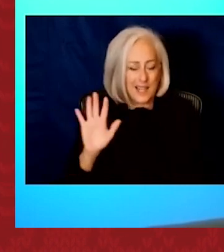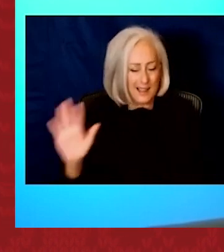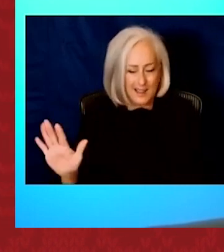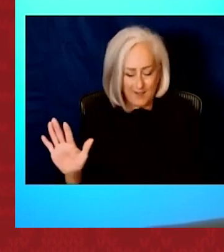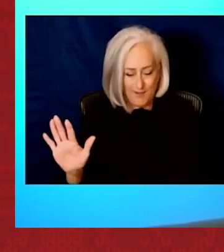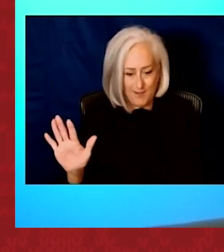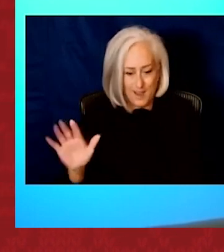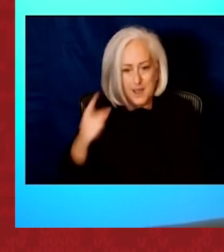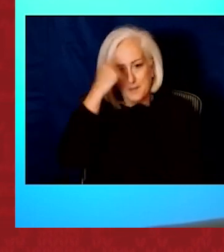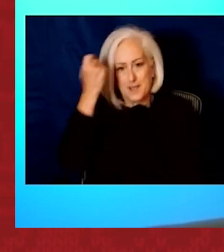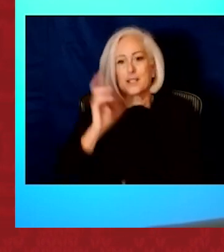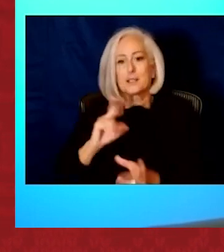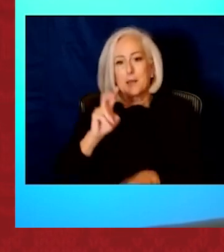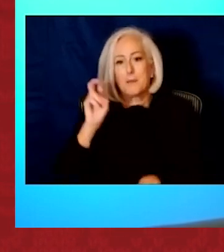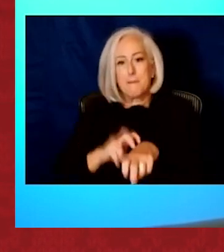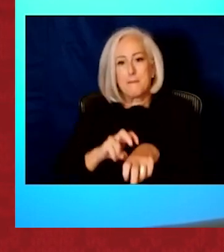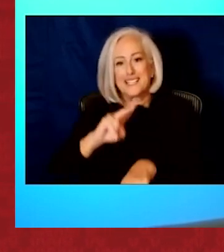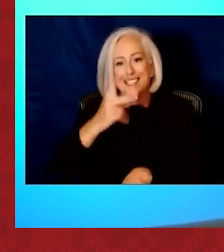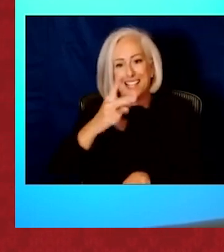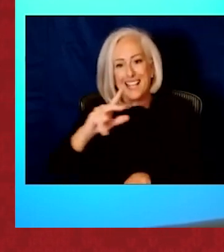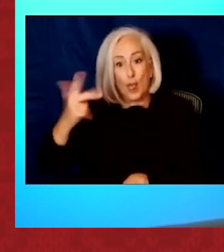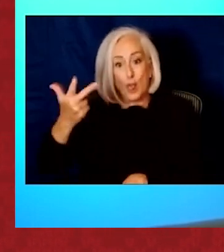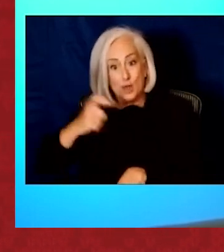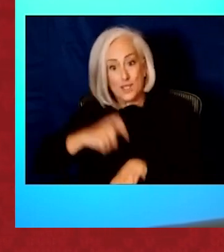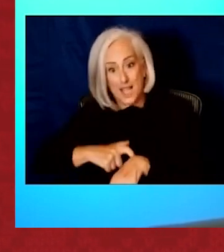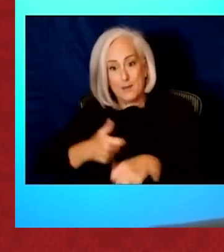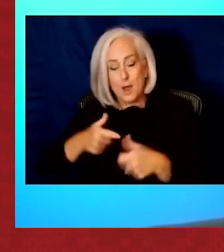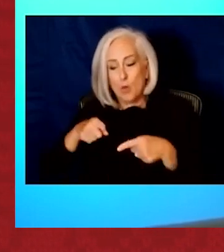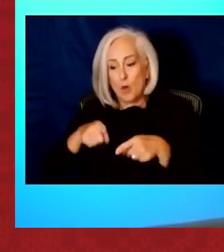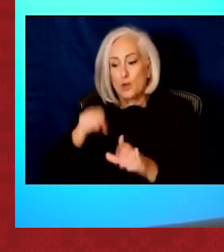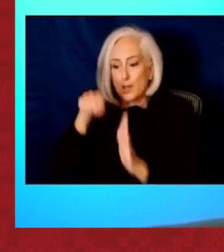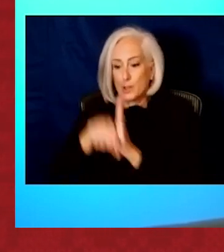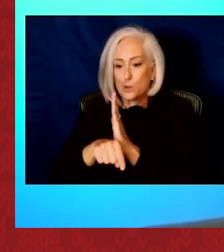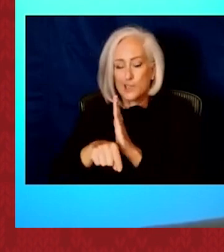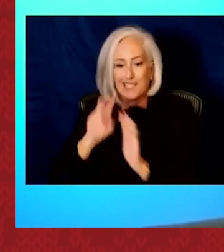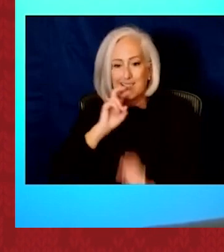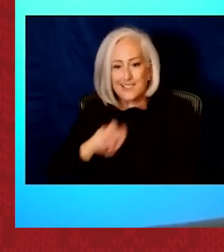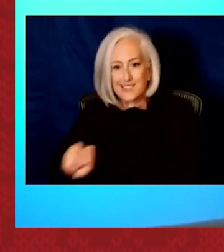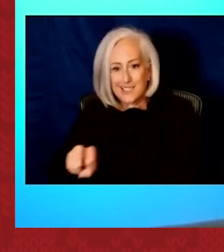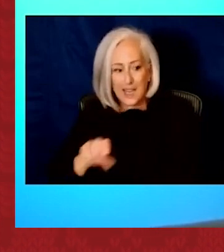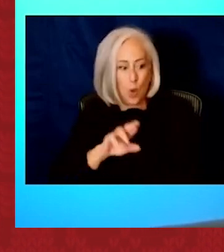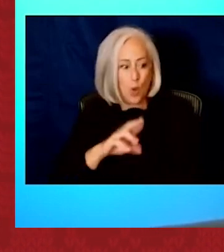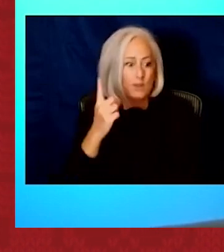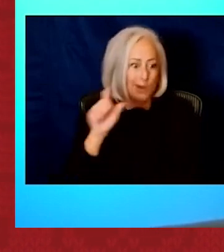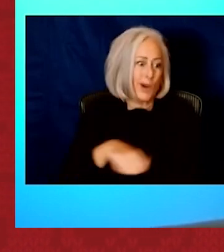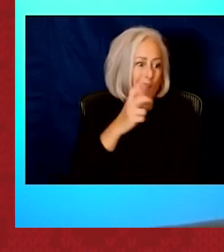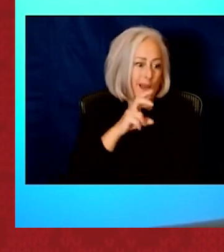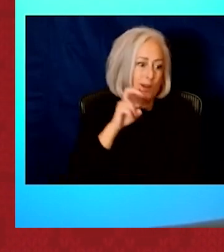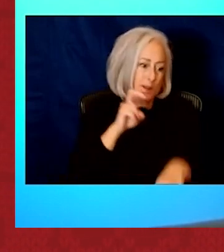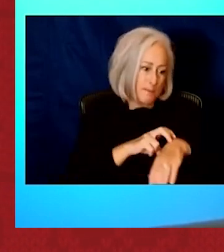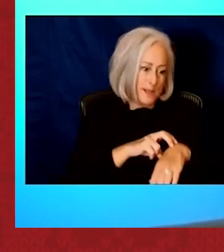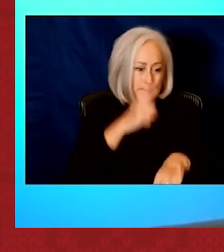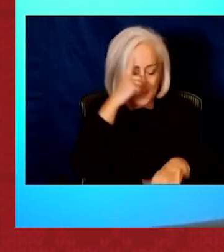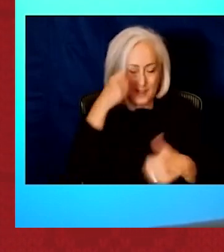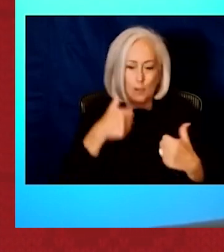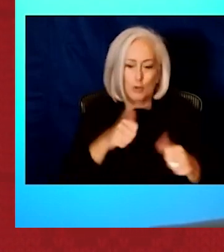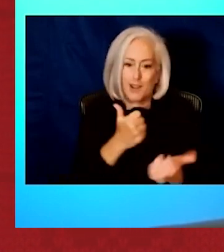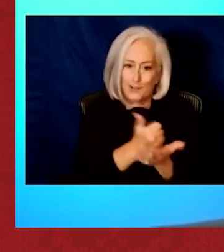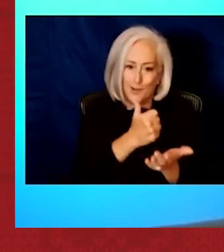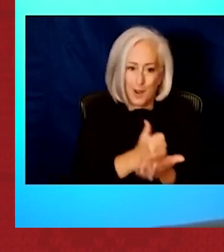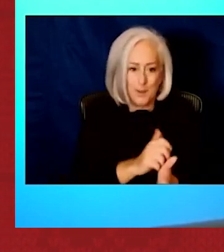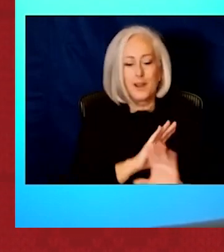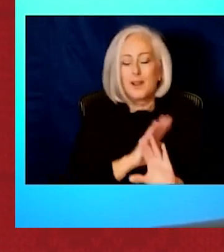second or third time as they go to try to kill the snake, or somebody else tries to kill the snake and they get bit. So just leave the snake